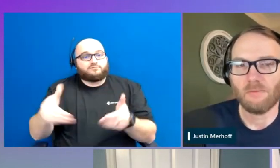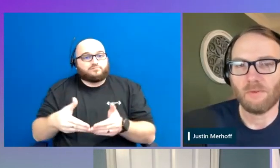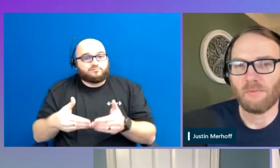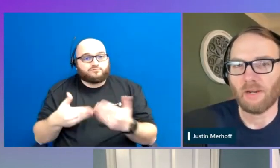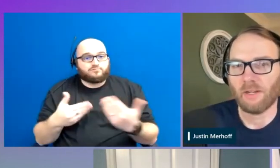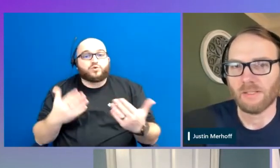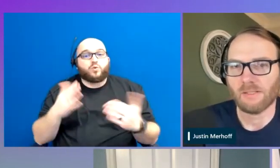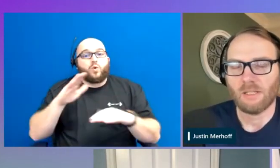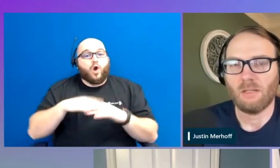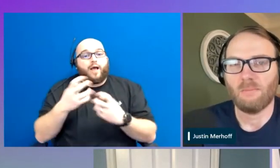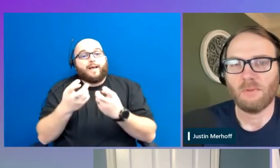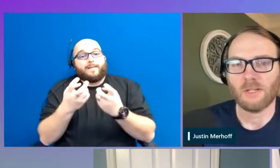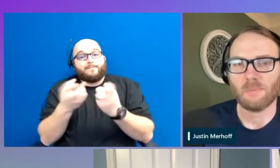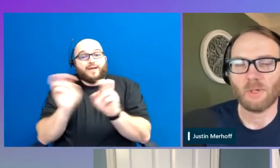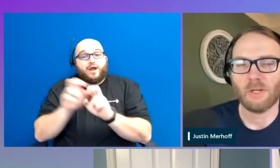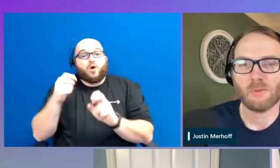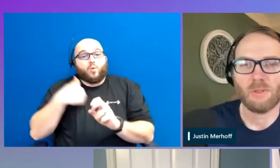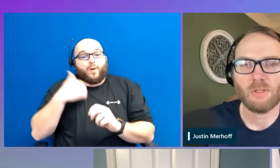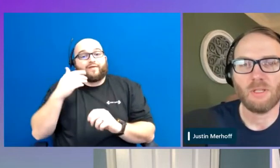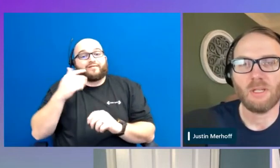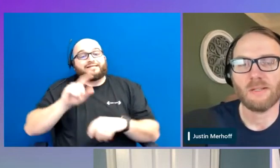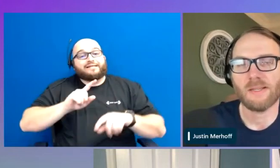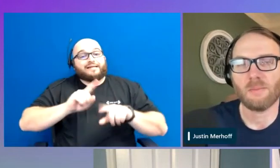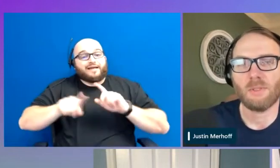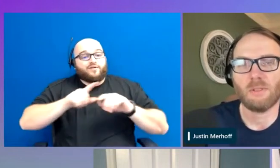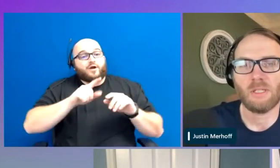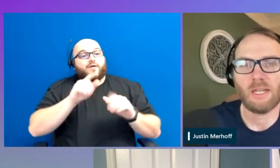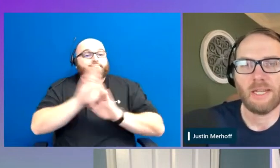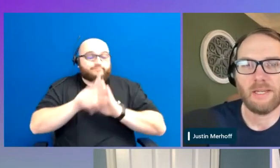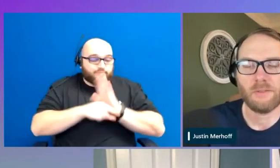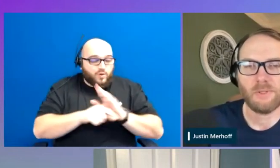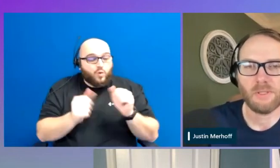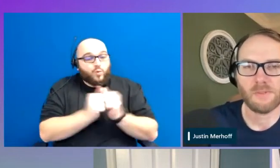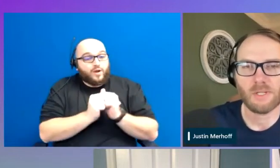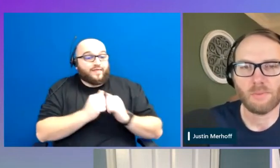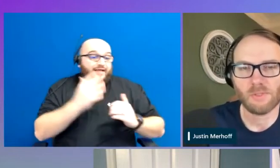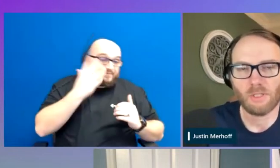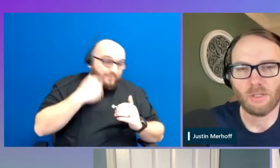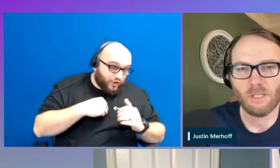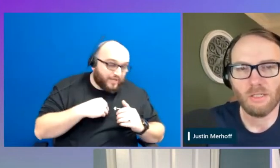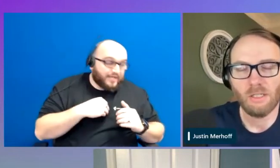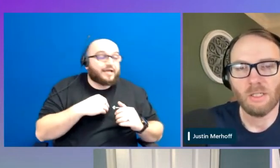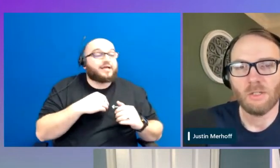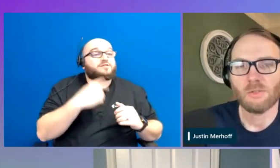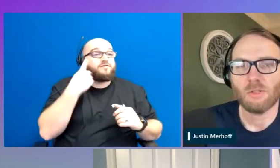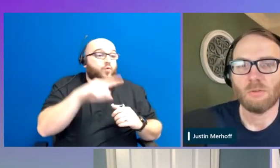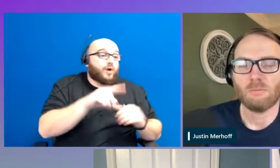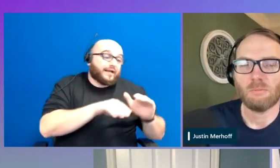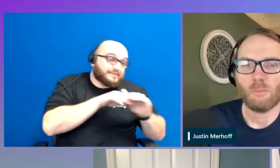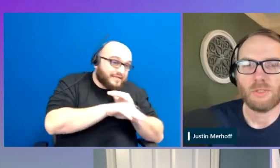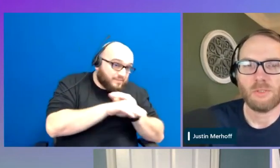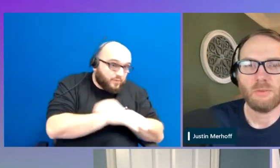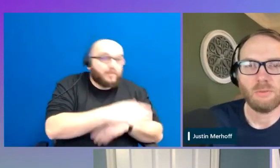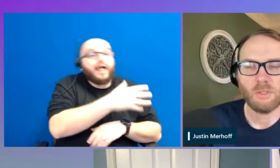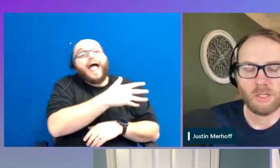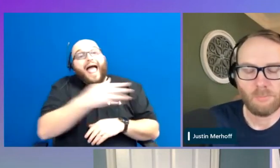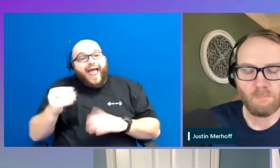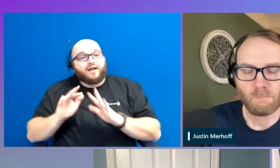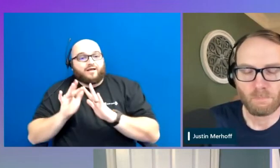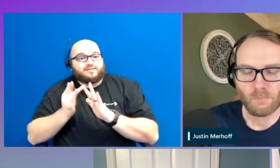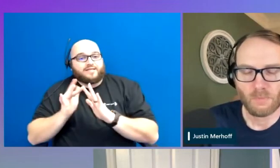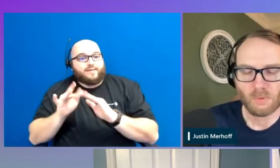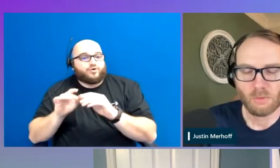have different variants of experience within accessibility and within cybersecurity. So we do